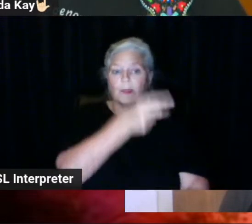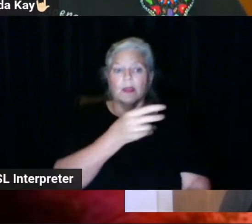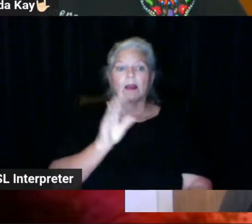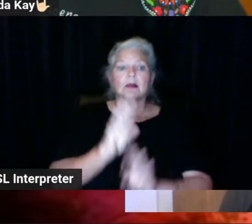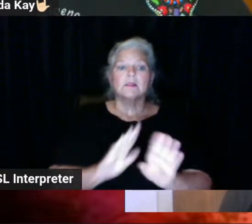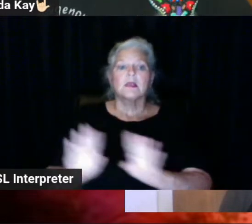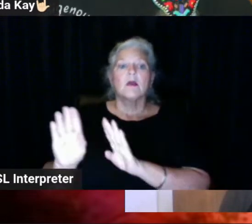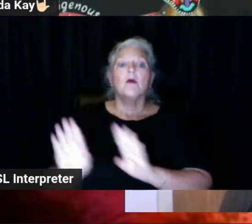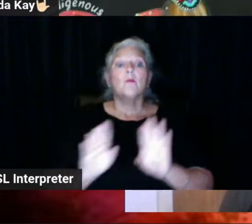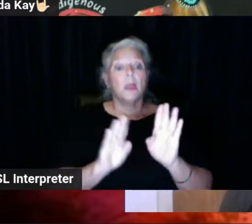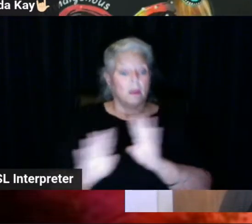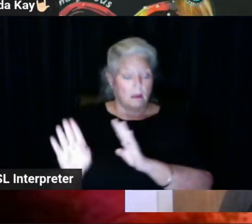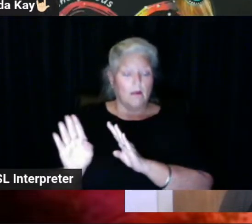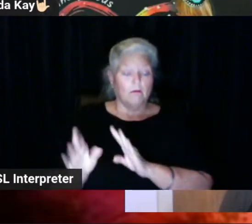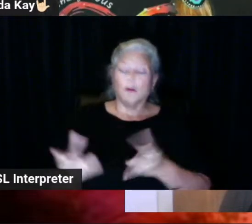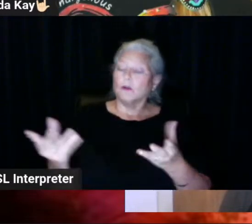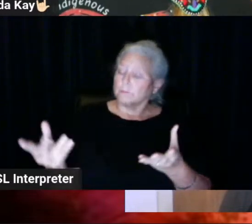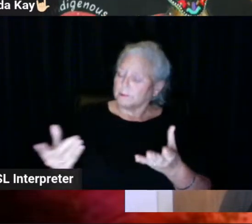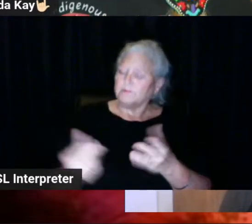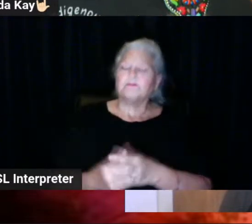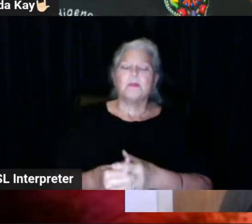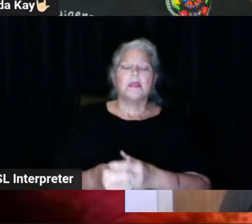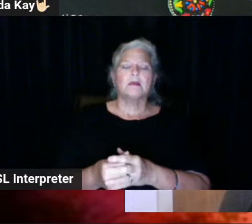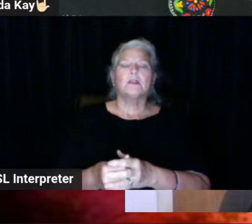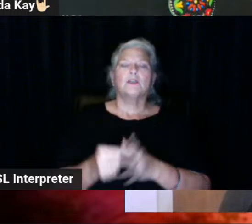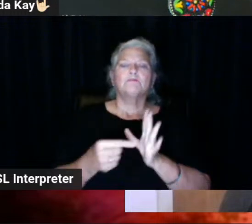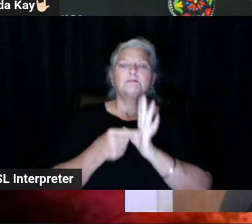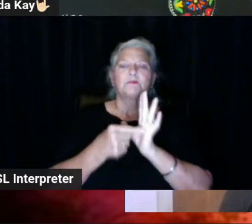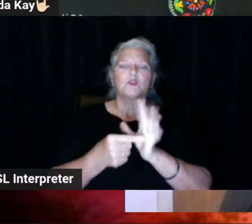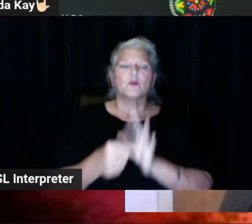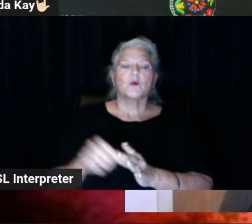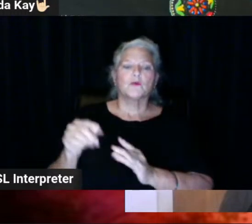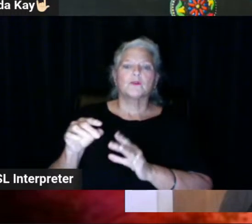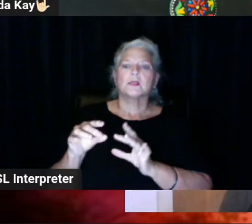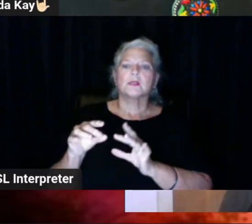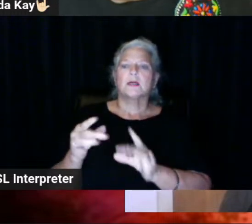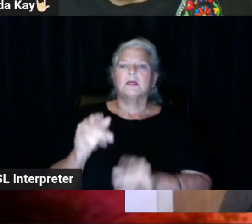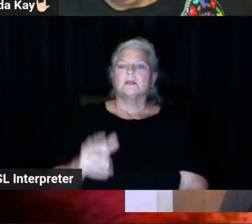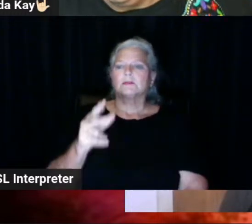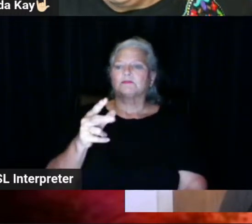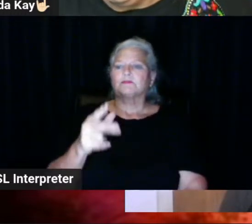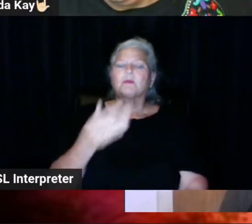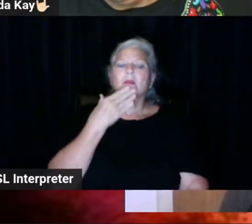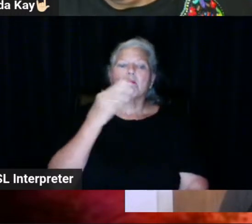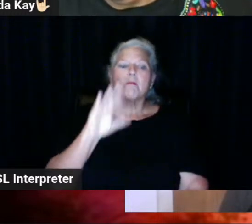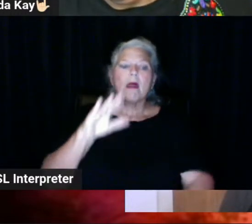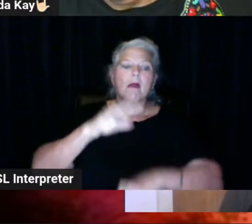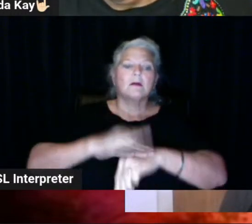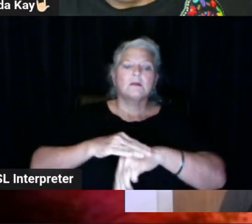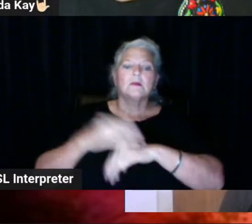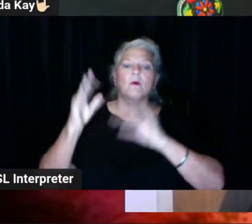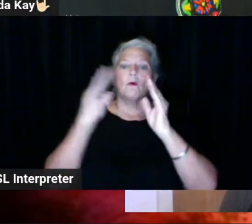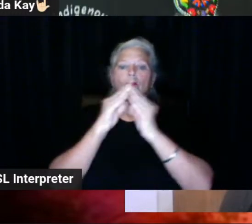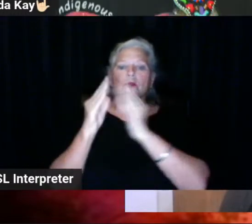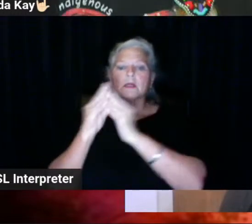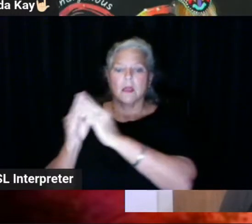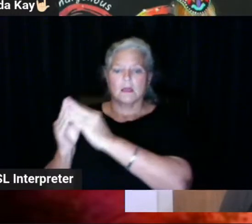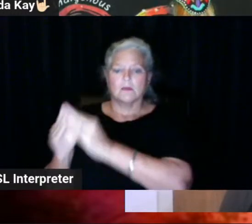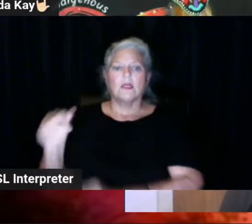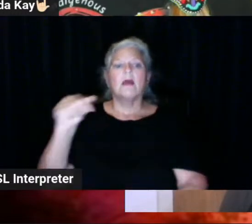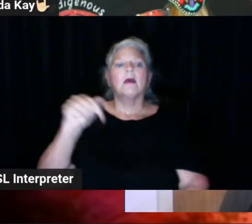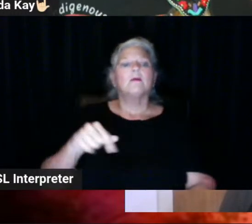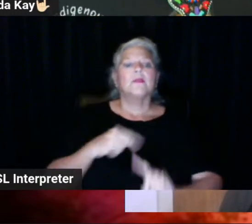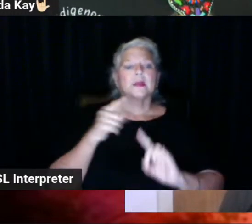expose the town to liability. To be clear, this is not about the Reed case or any other matter. It is about leadership and leading